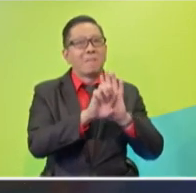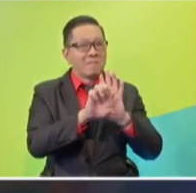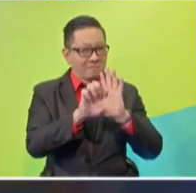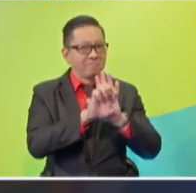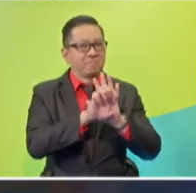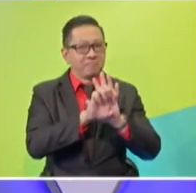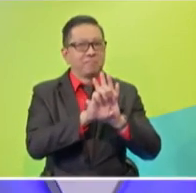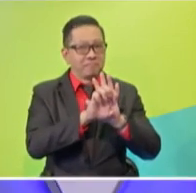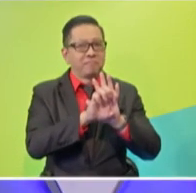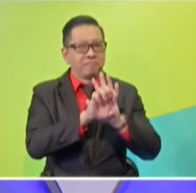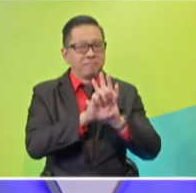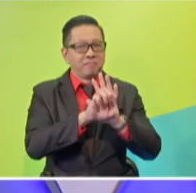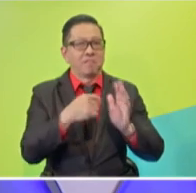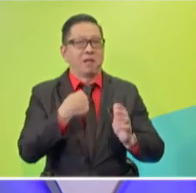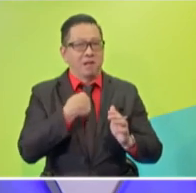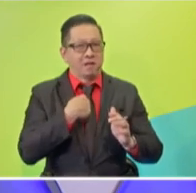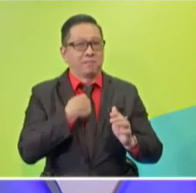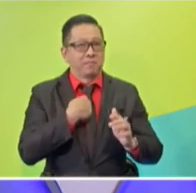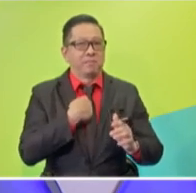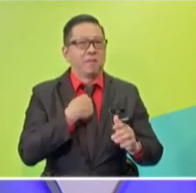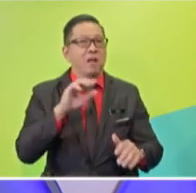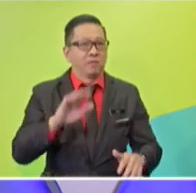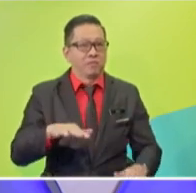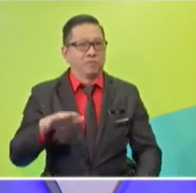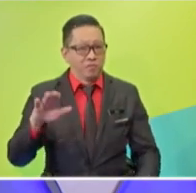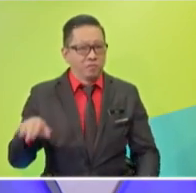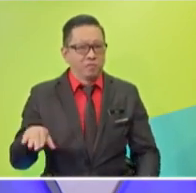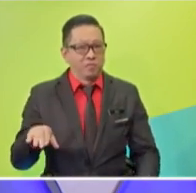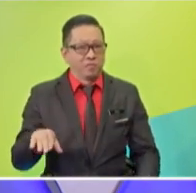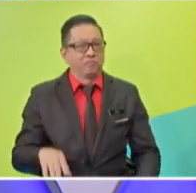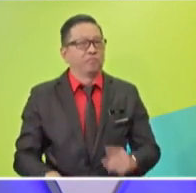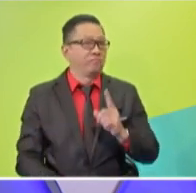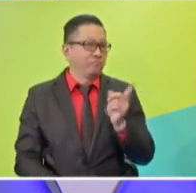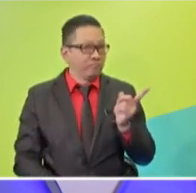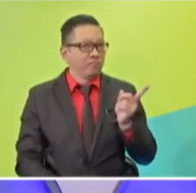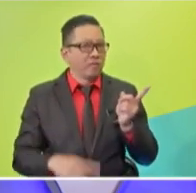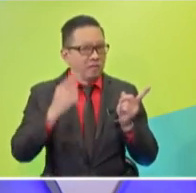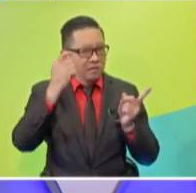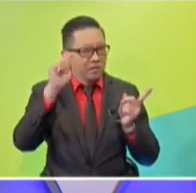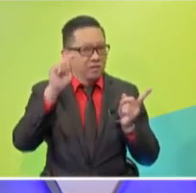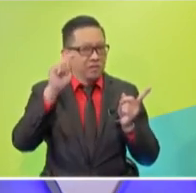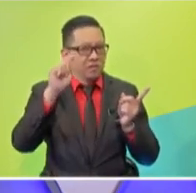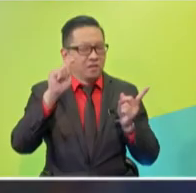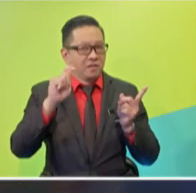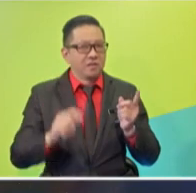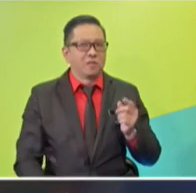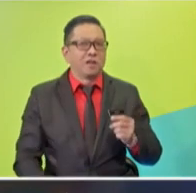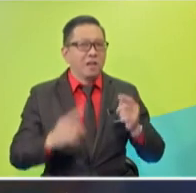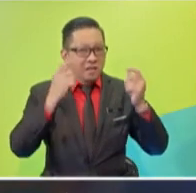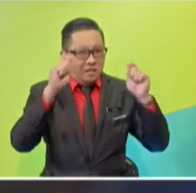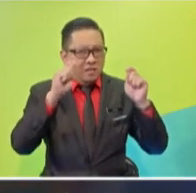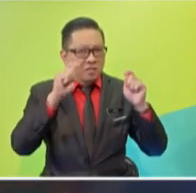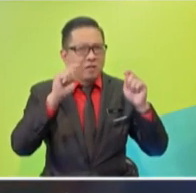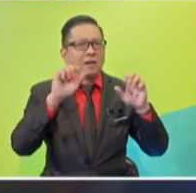example, I'm the student. Right. And you are the teacher. Teacher, okay. All right, so teacher, could you guess